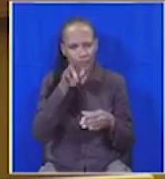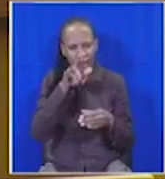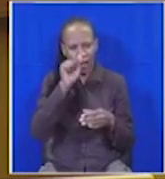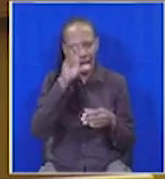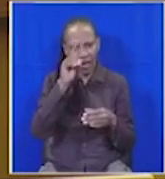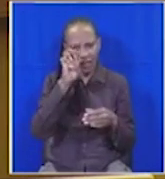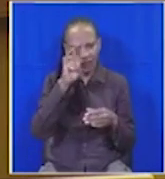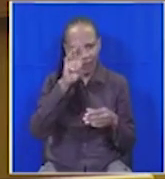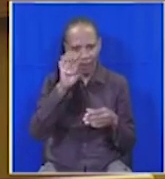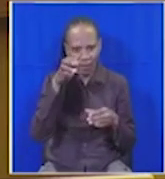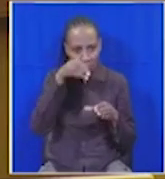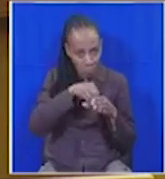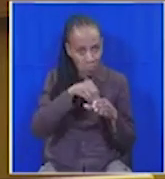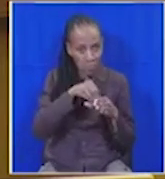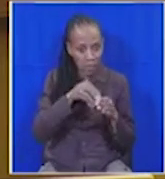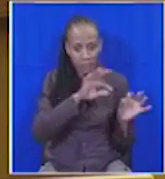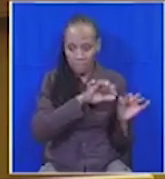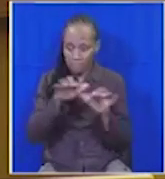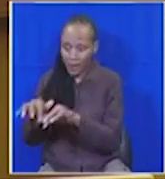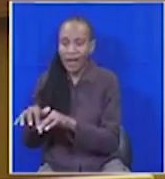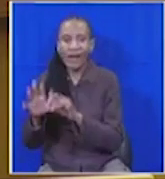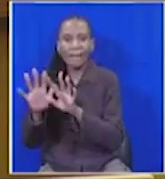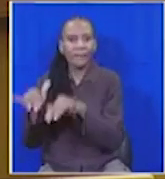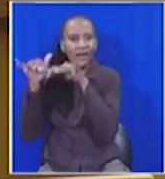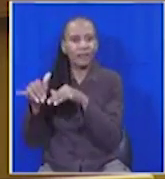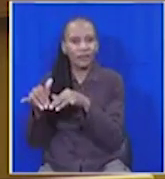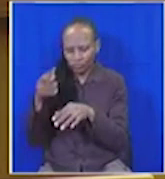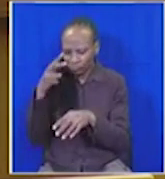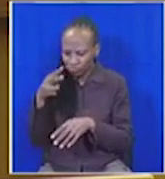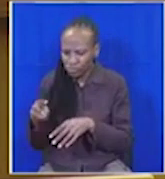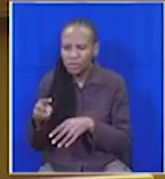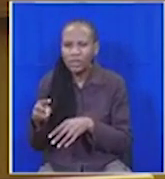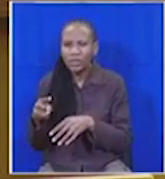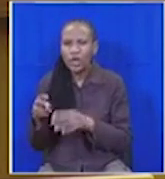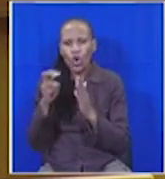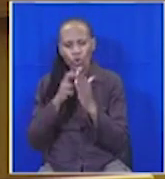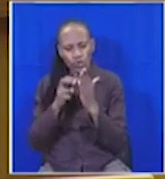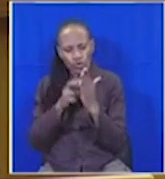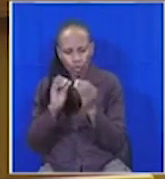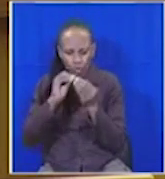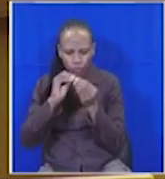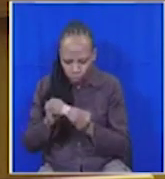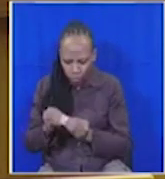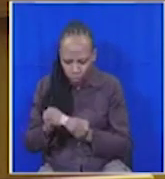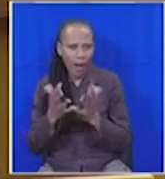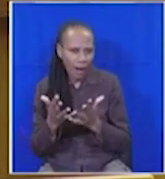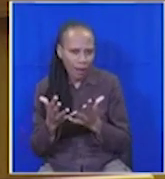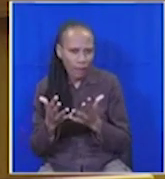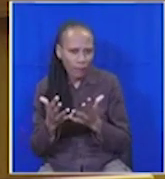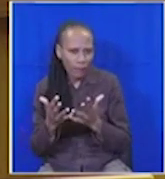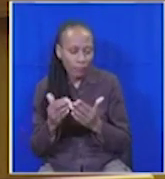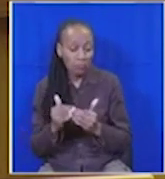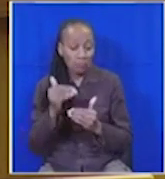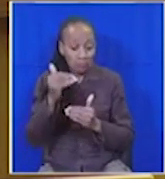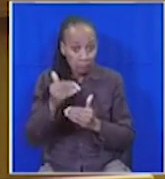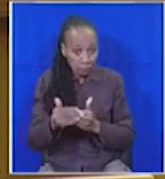delegation, to come and engage here in Parliament to see how certain rules could be developed so that once